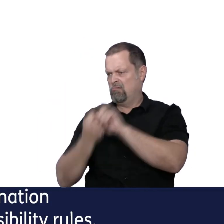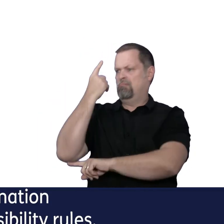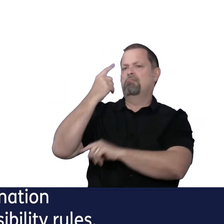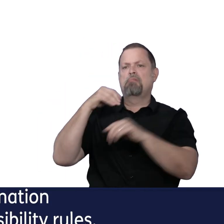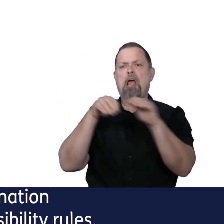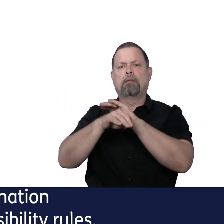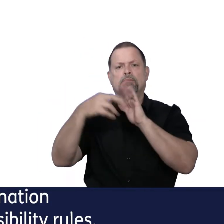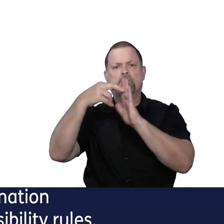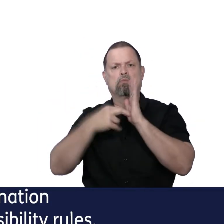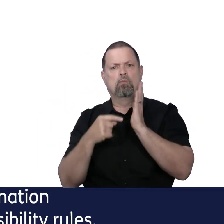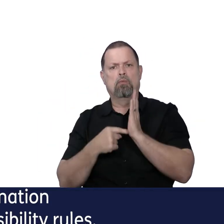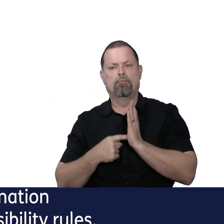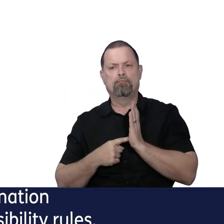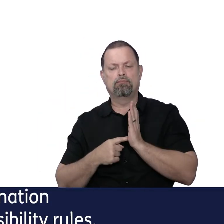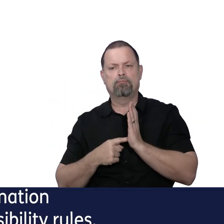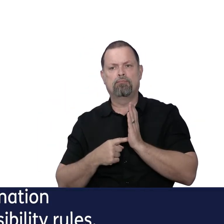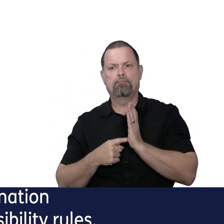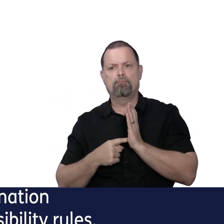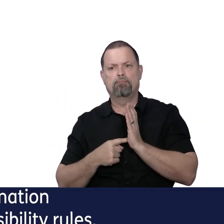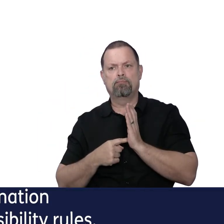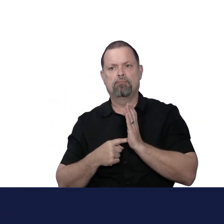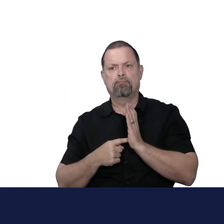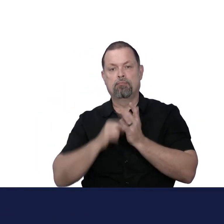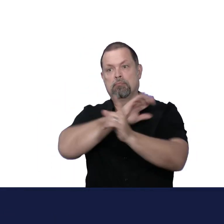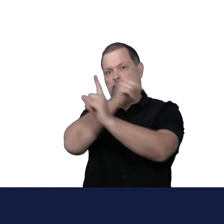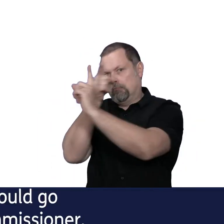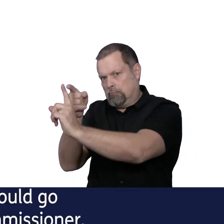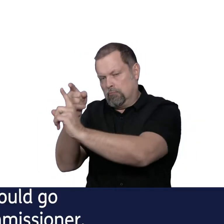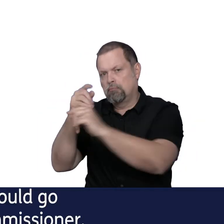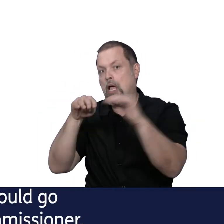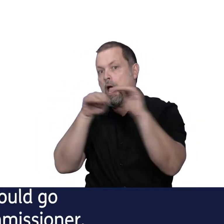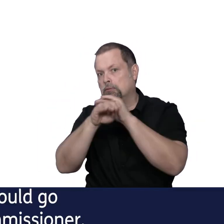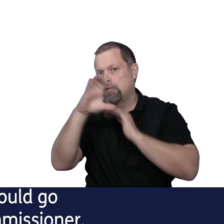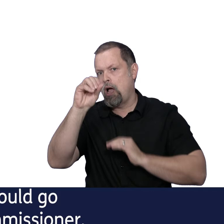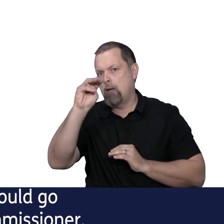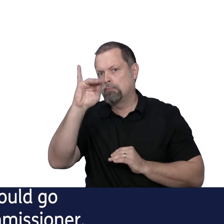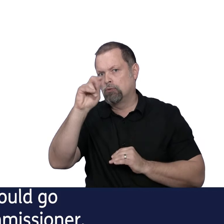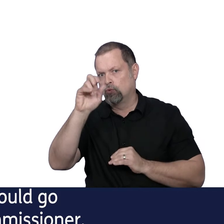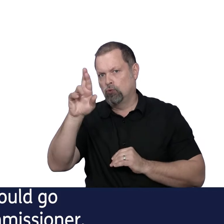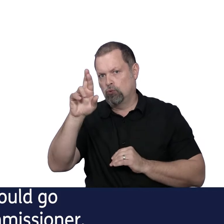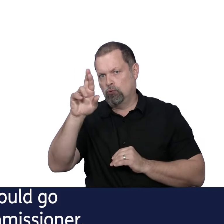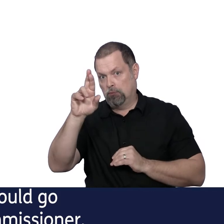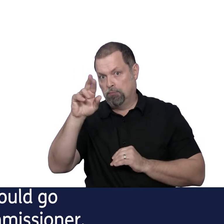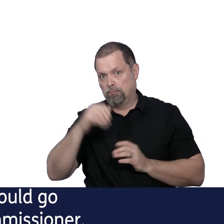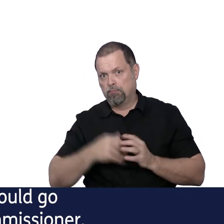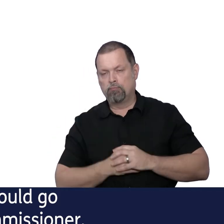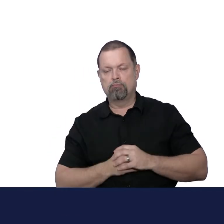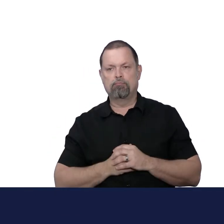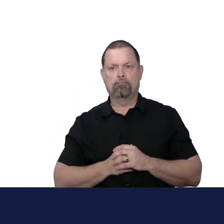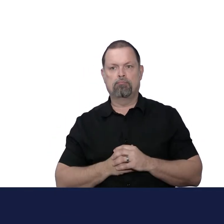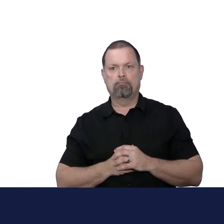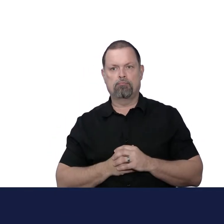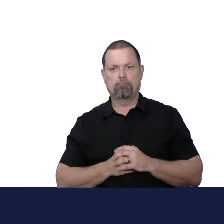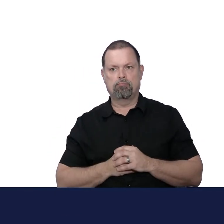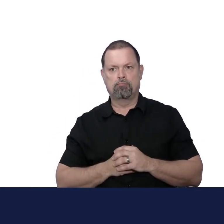and information that doesn't follow accessibility rules. These complaints should go to the Accessibility Commissioner.